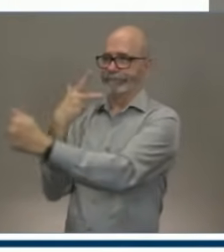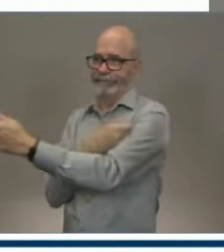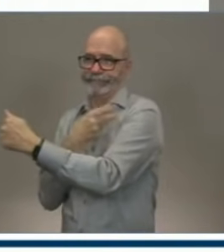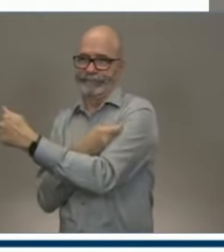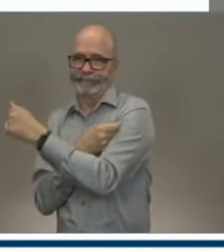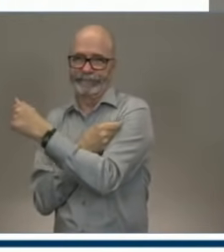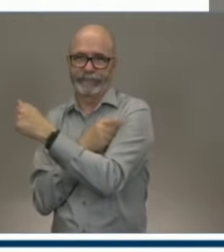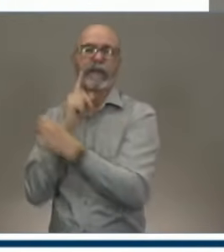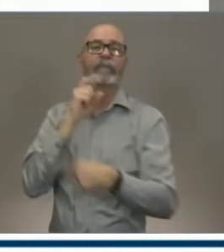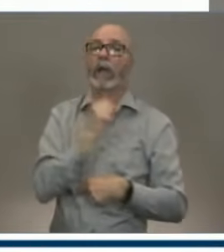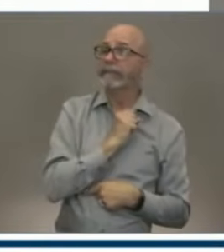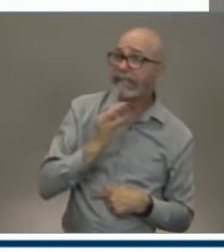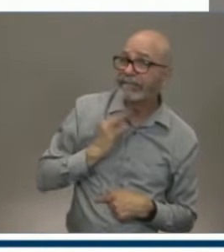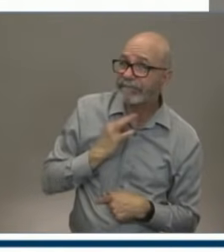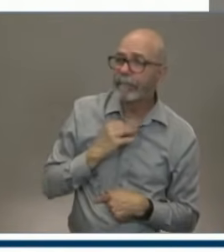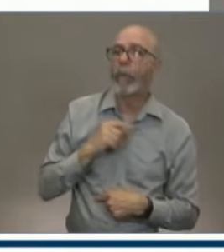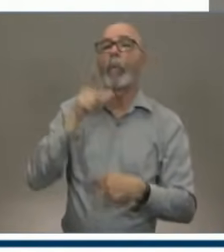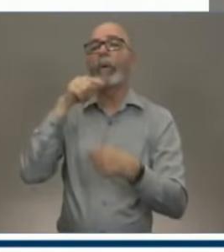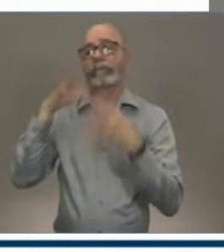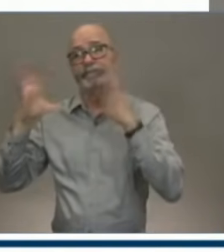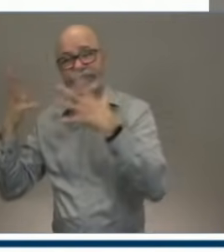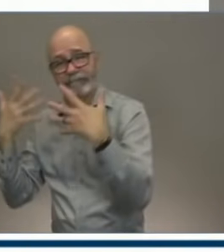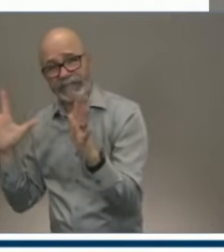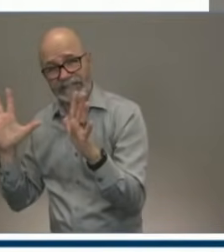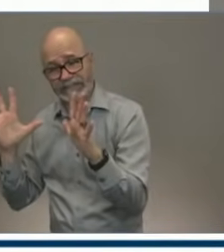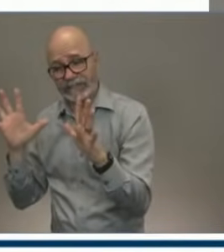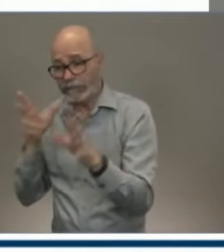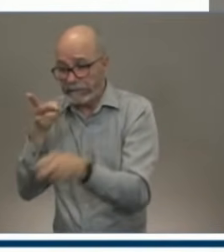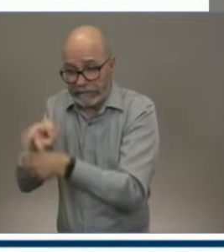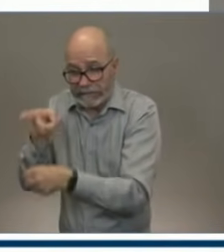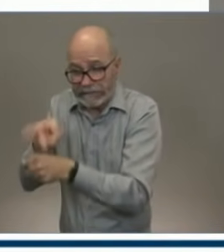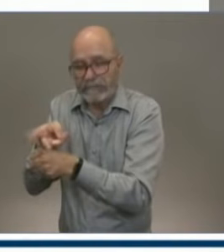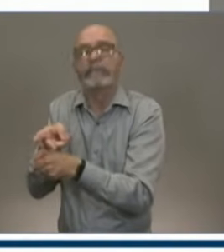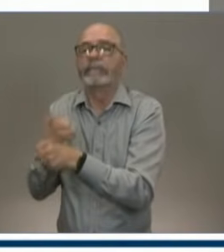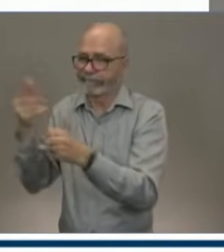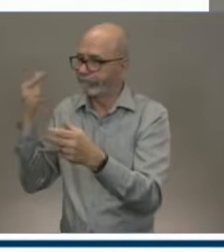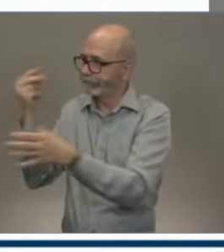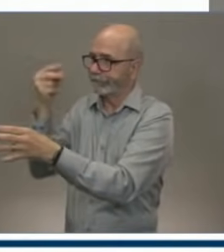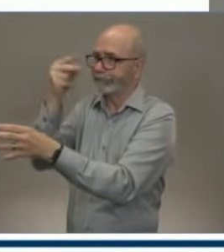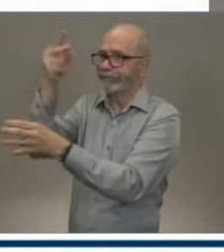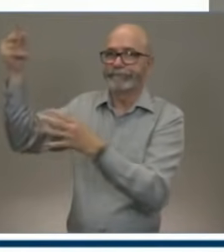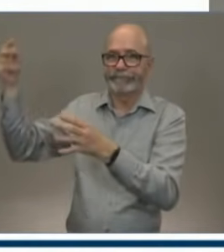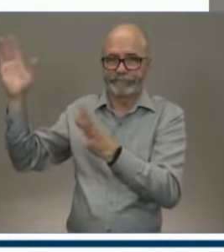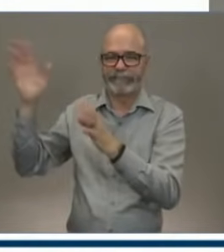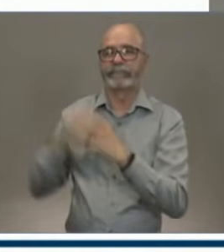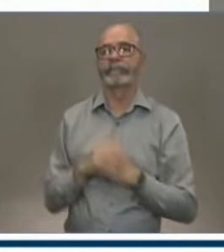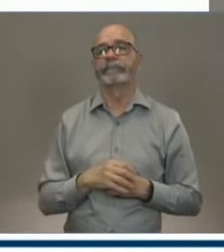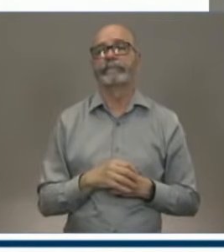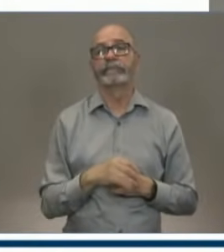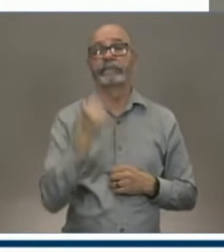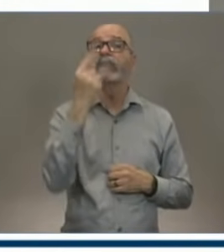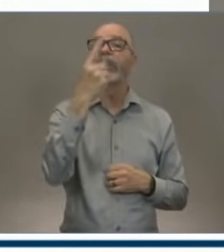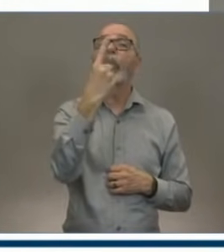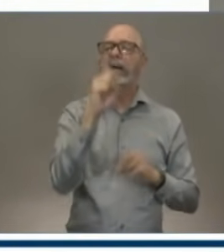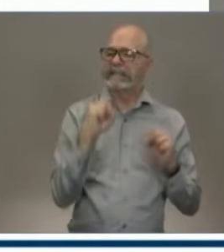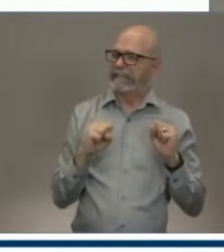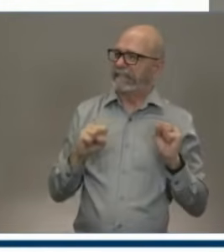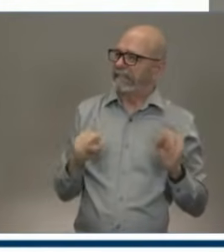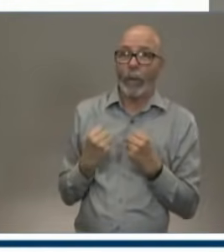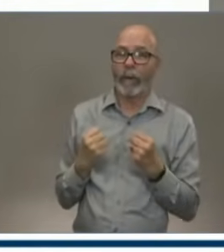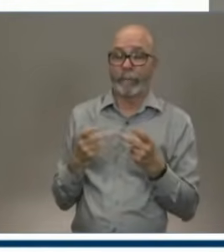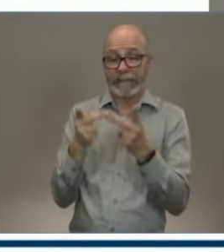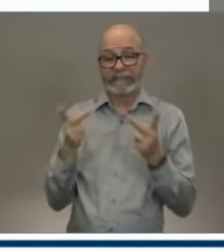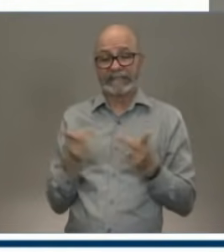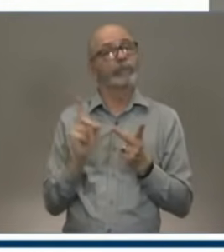caregivers as well. We have a cold storage site that is set up in Yarmouth, and 3 more are being established in